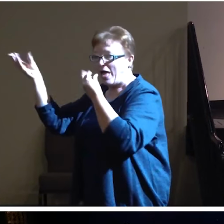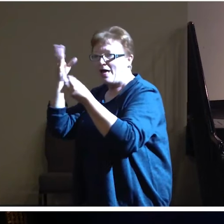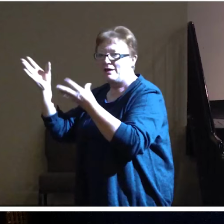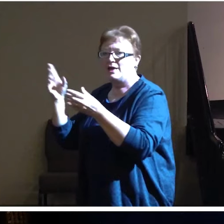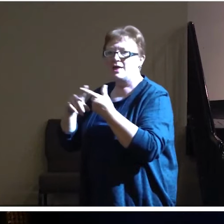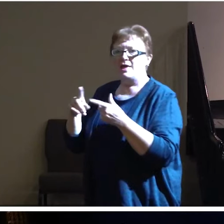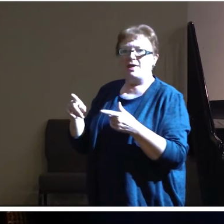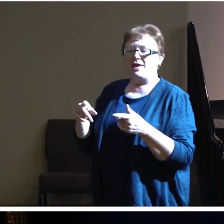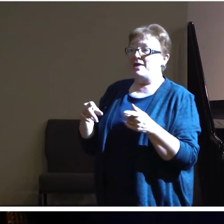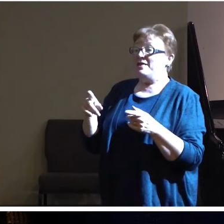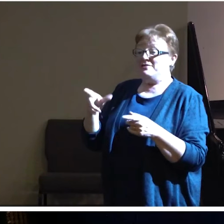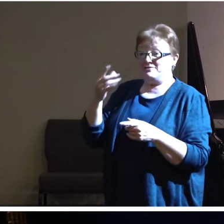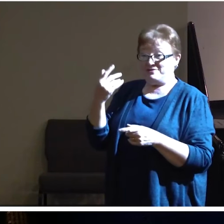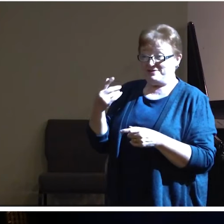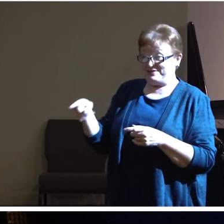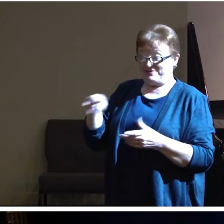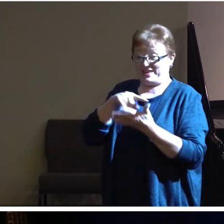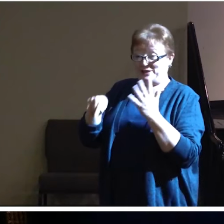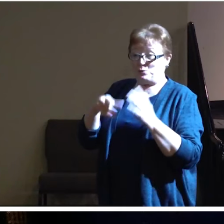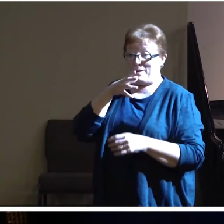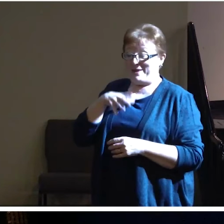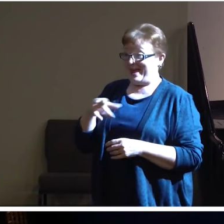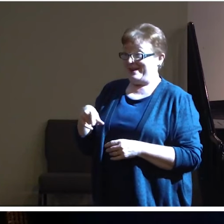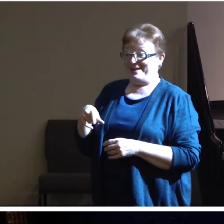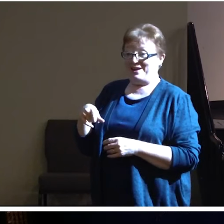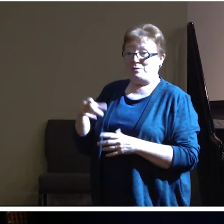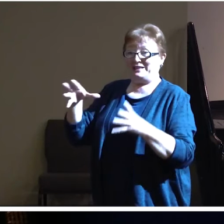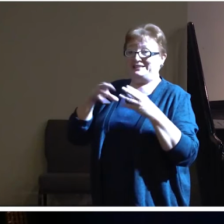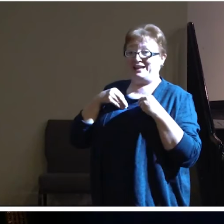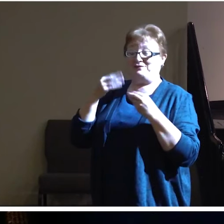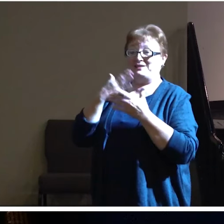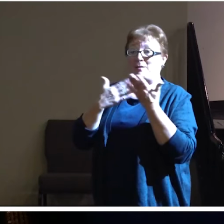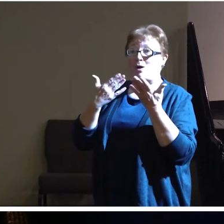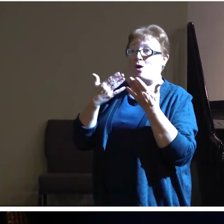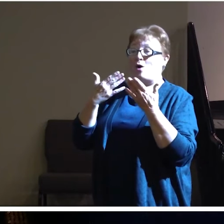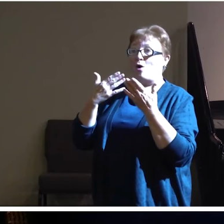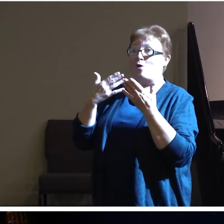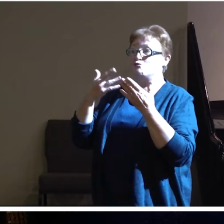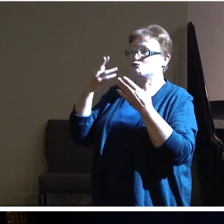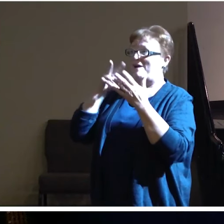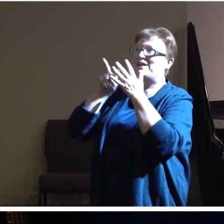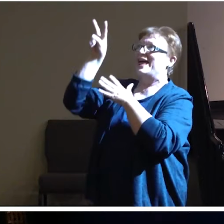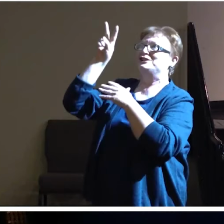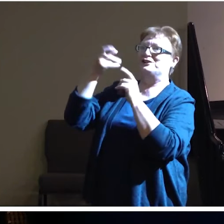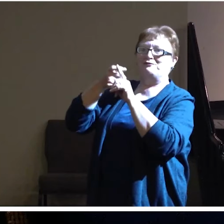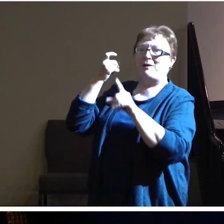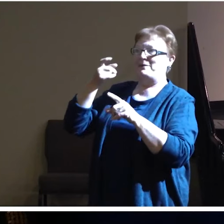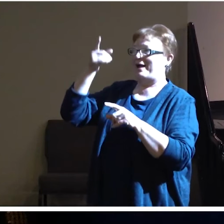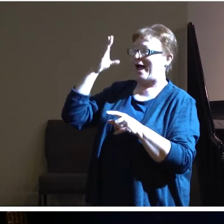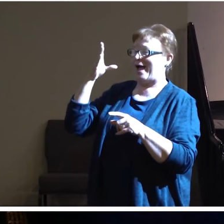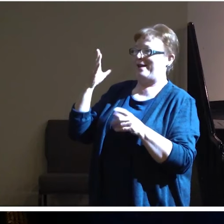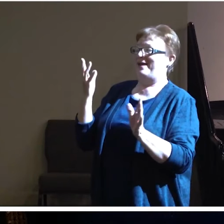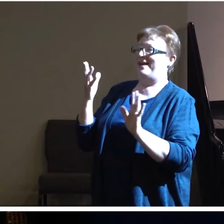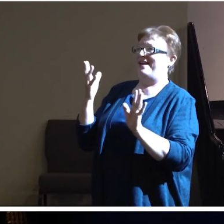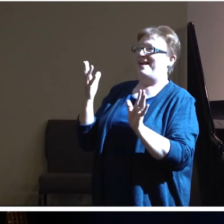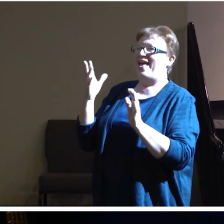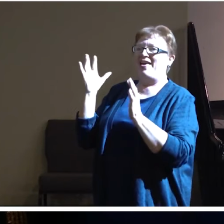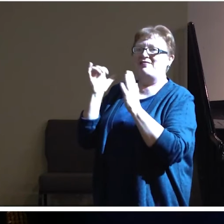These women receive some revelation from God that interprets what they were experiencing,